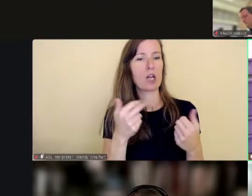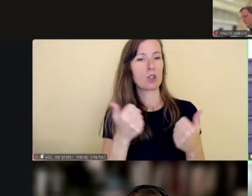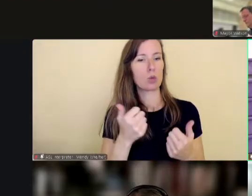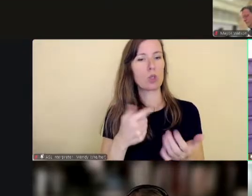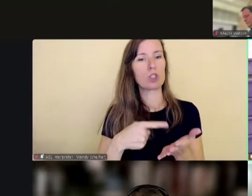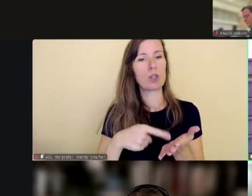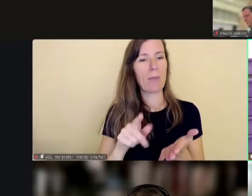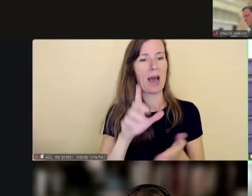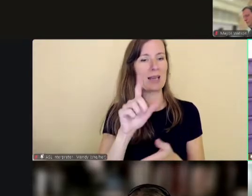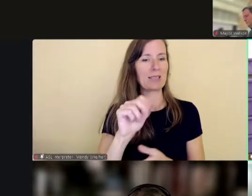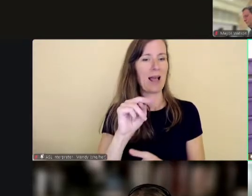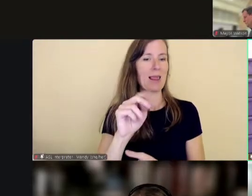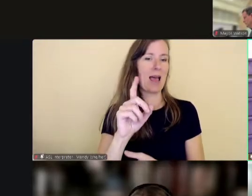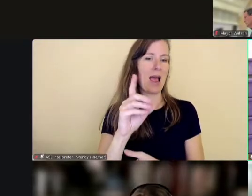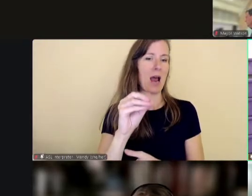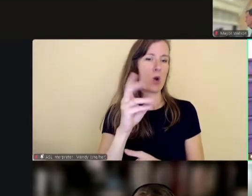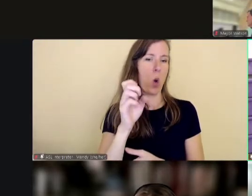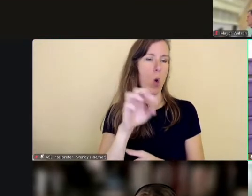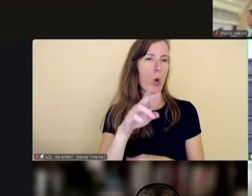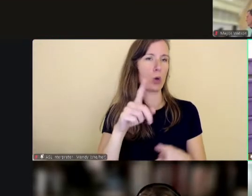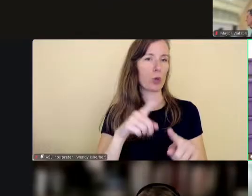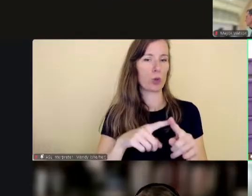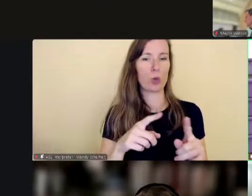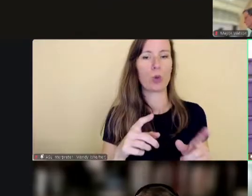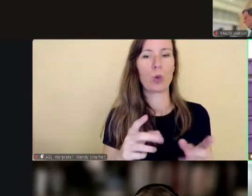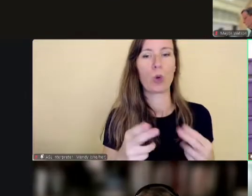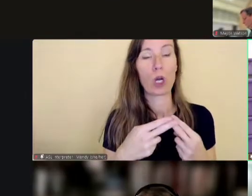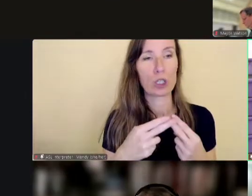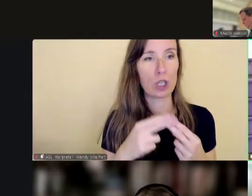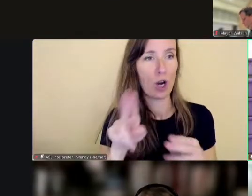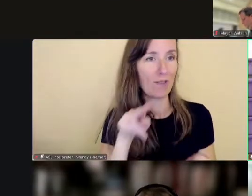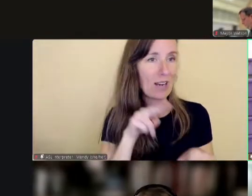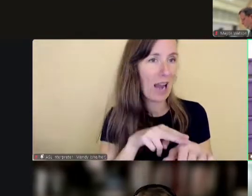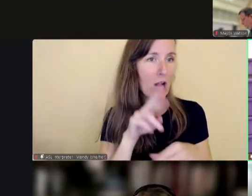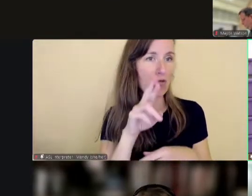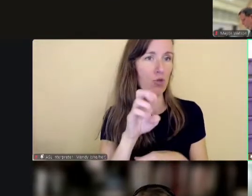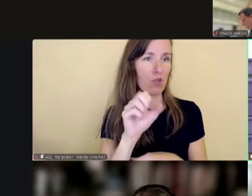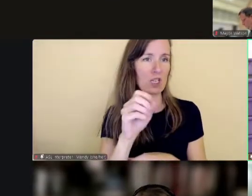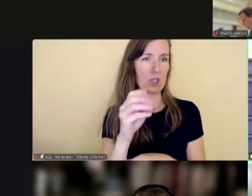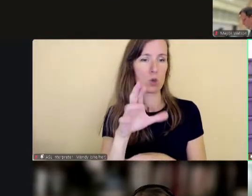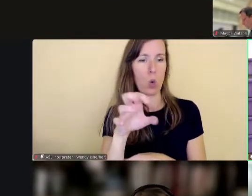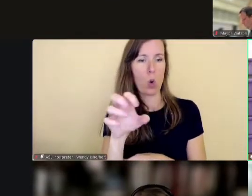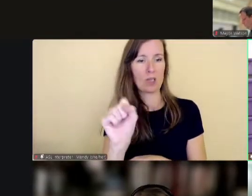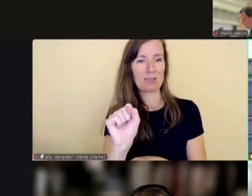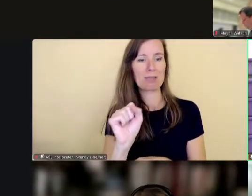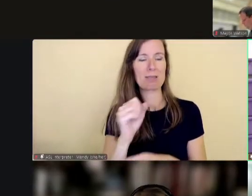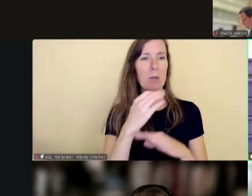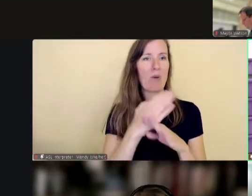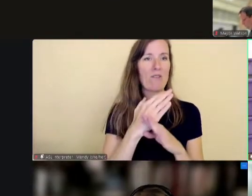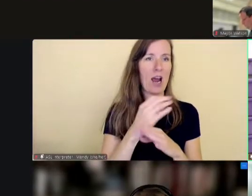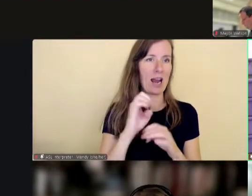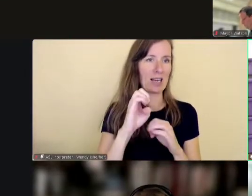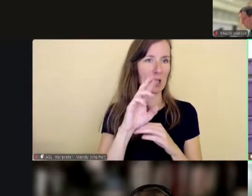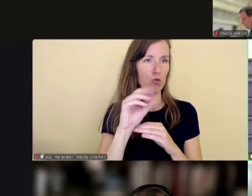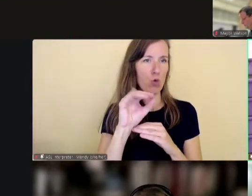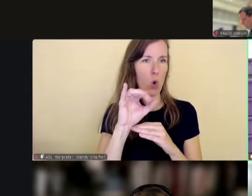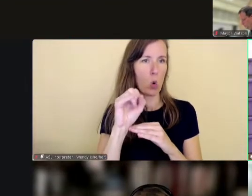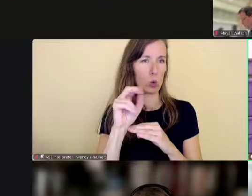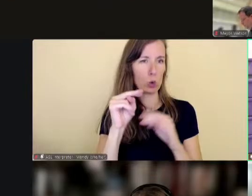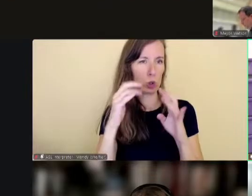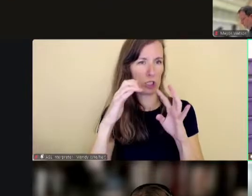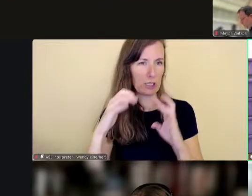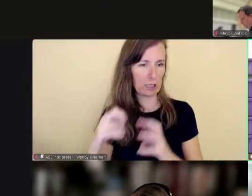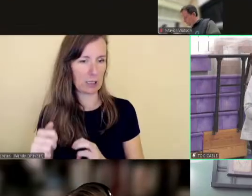land to conserve natural resources, prevent erosion, etc. Doing so should take care of lot maintenance